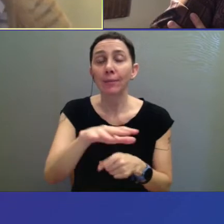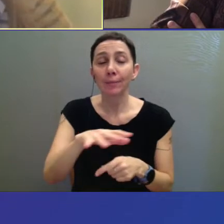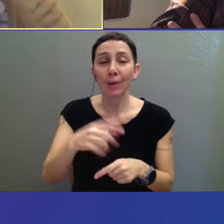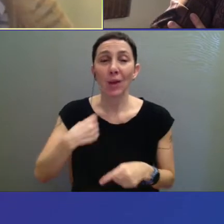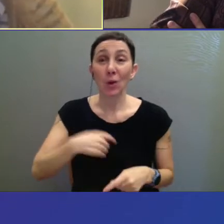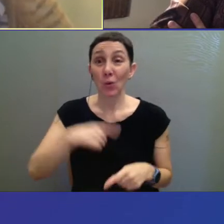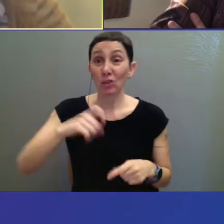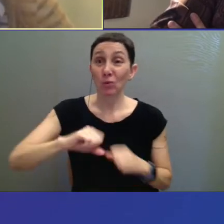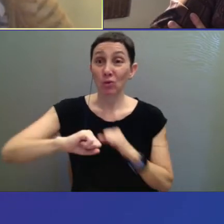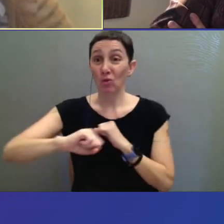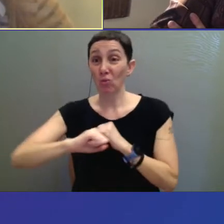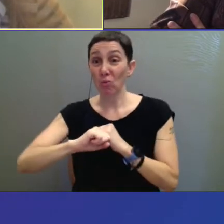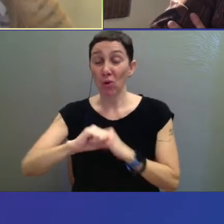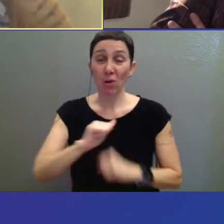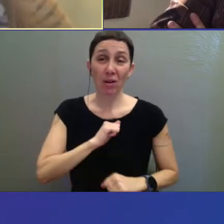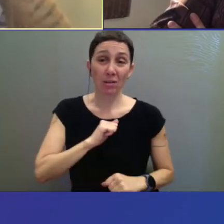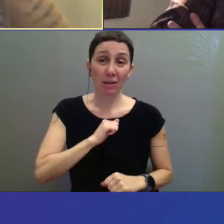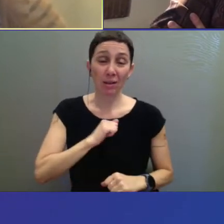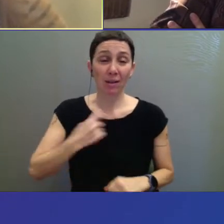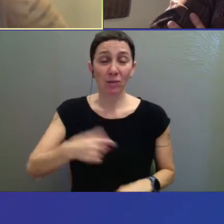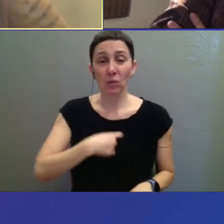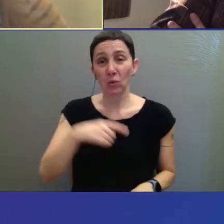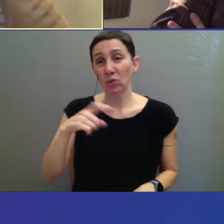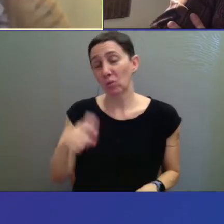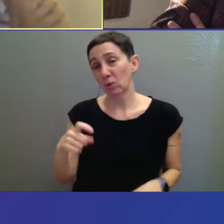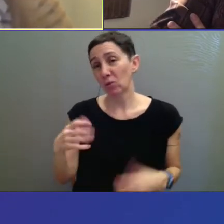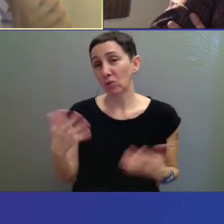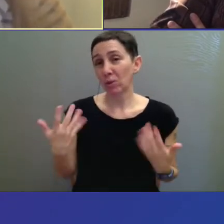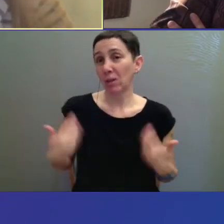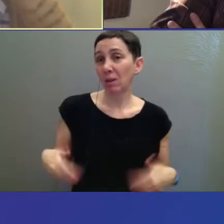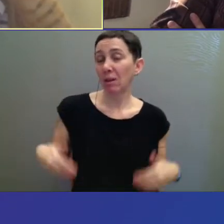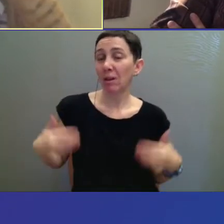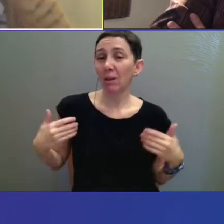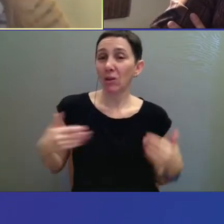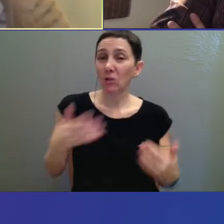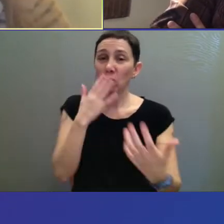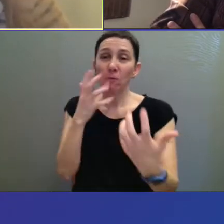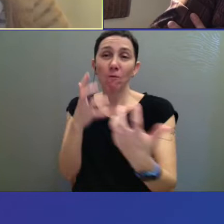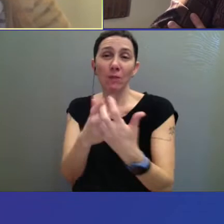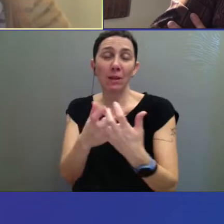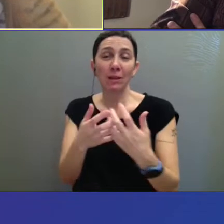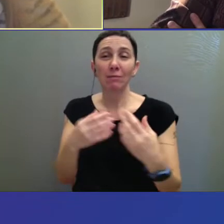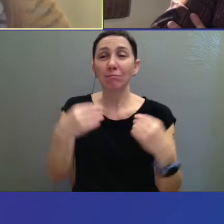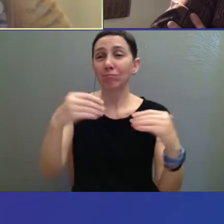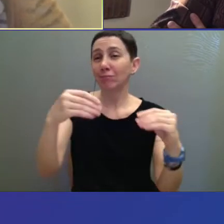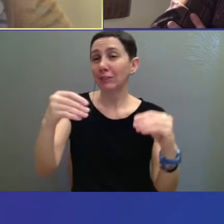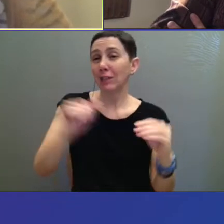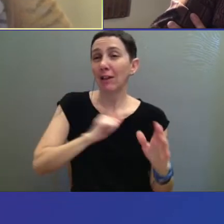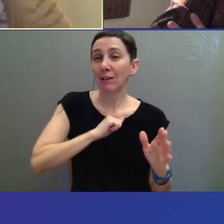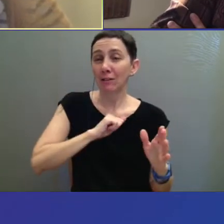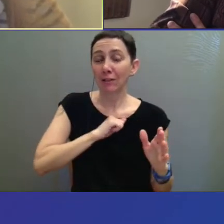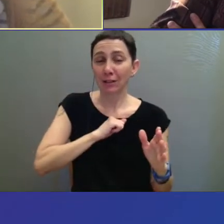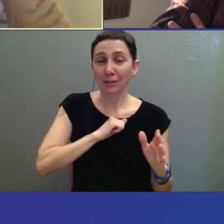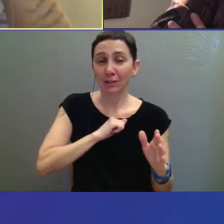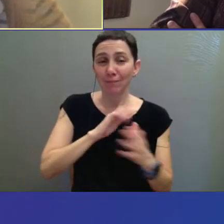promote ourselves. We're supposed to be marketable. We're supposed to be all of these many things.